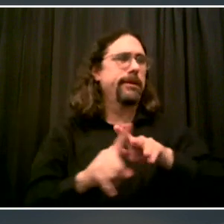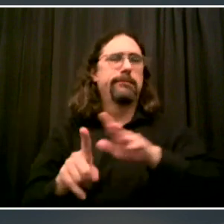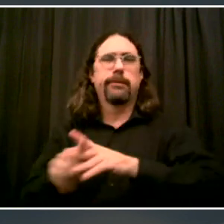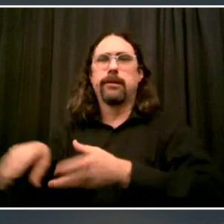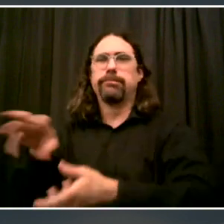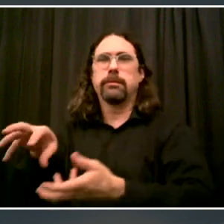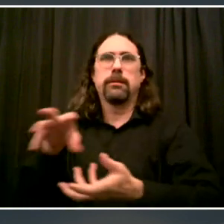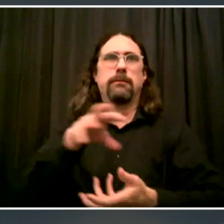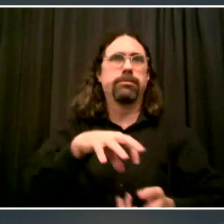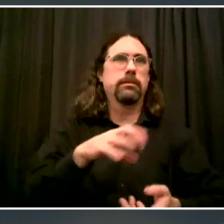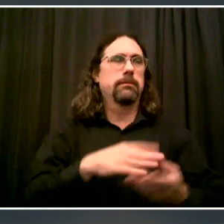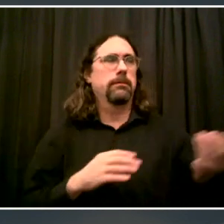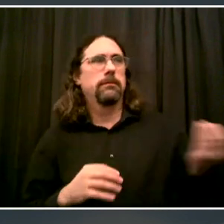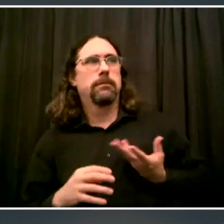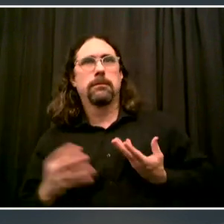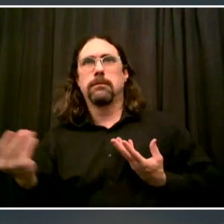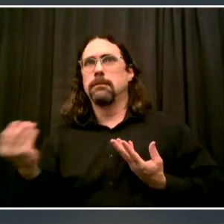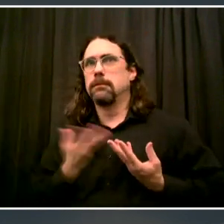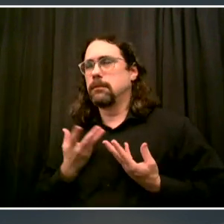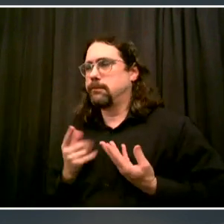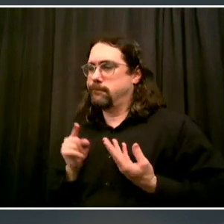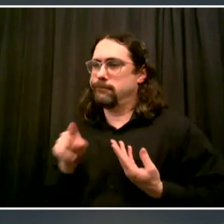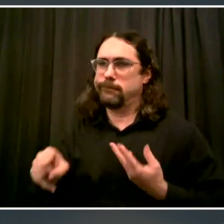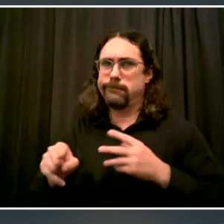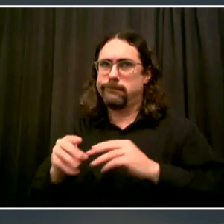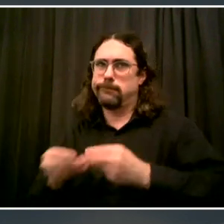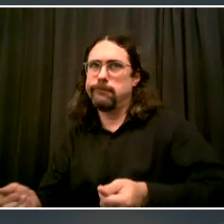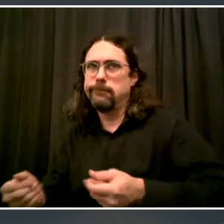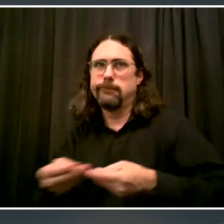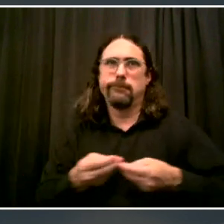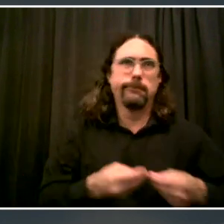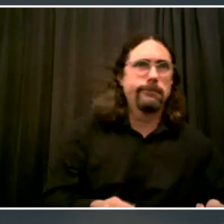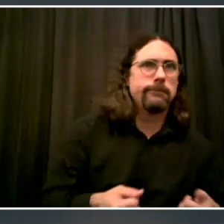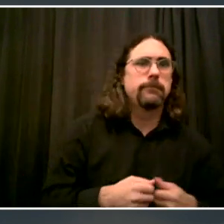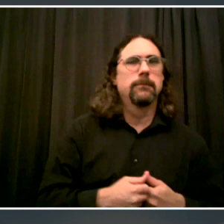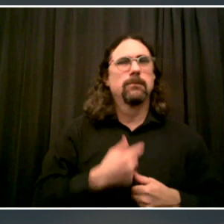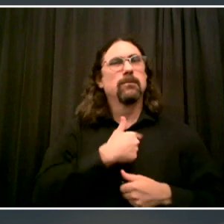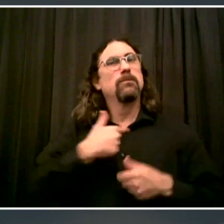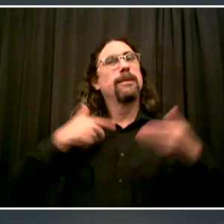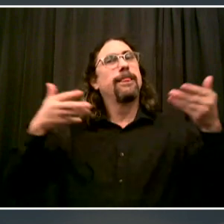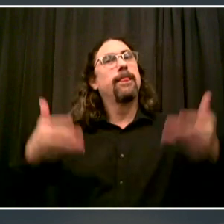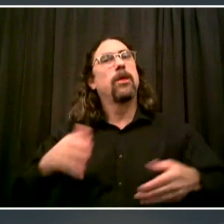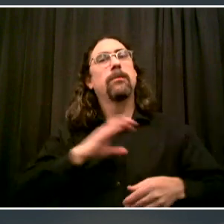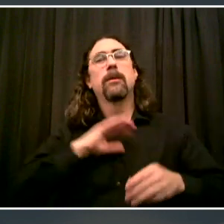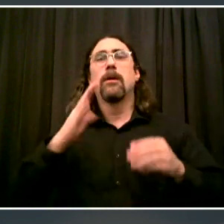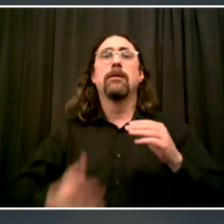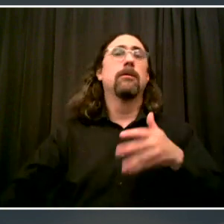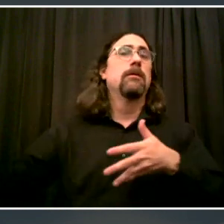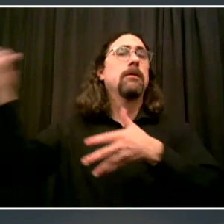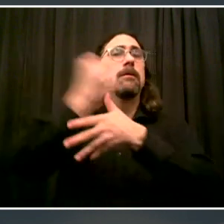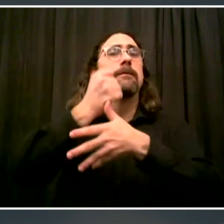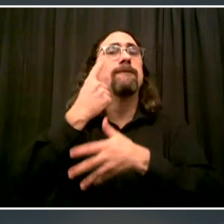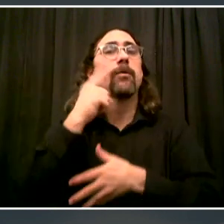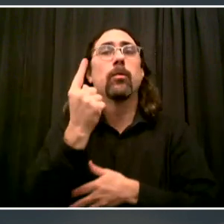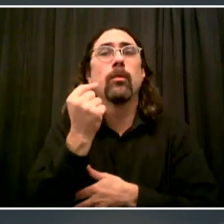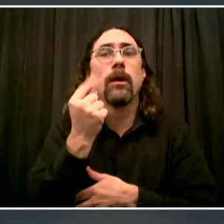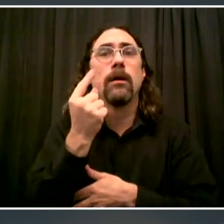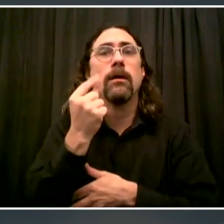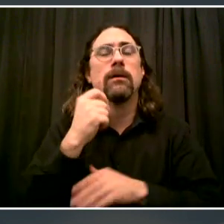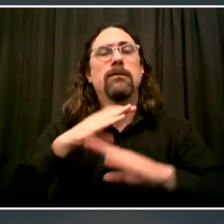these assemblages are advertising this is peaceful. Some of them actually go the other direction and say, this is not going